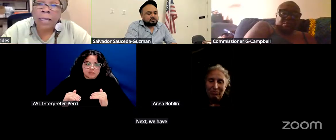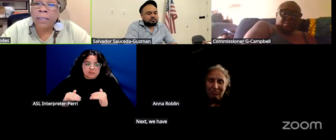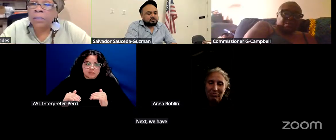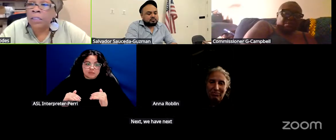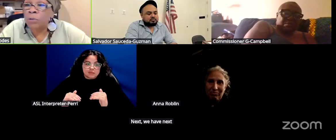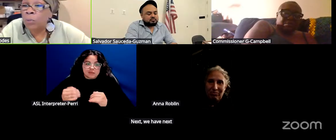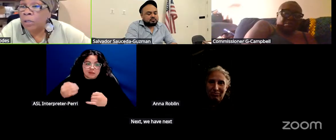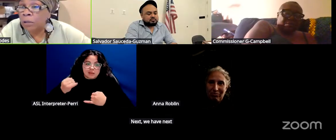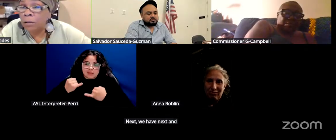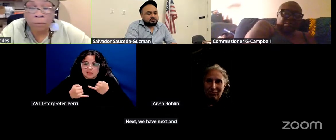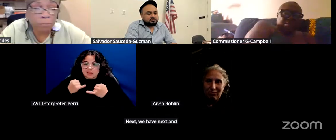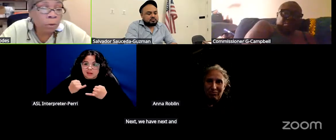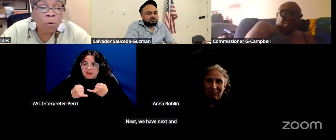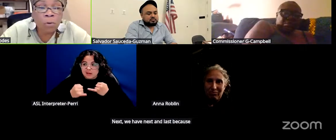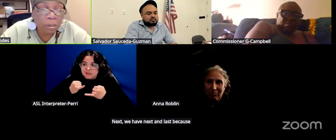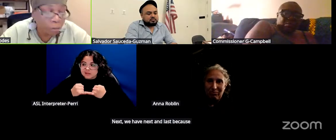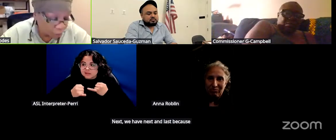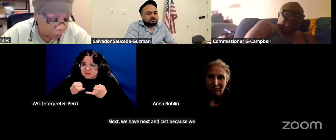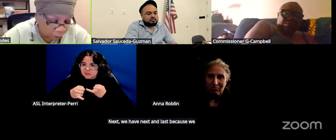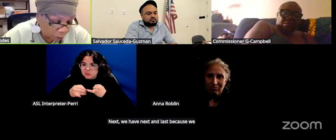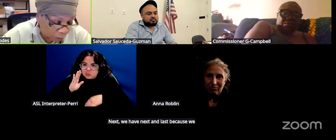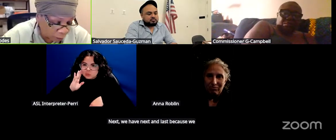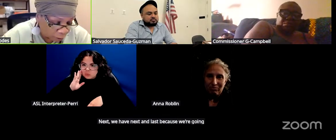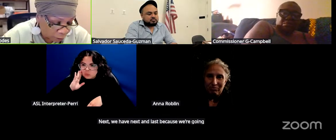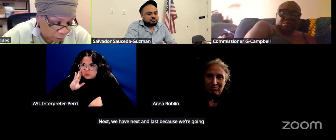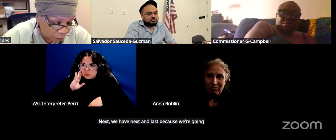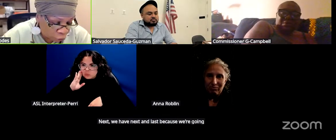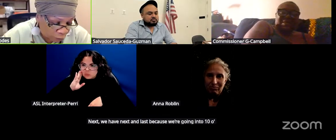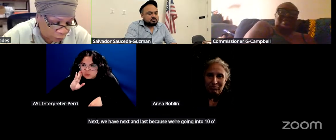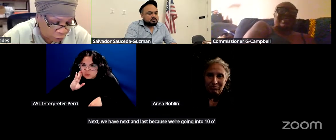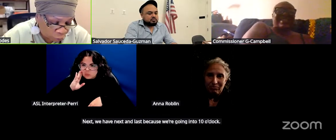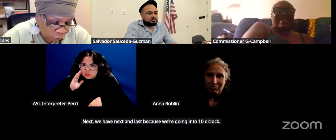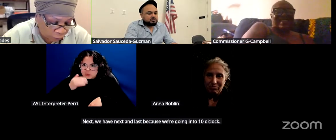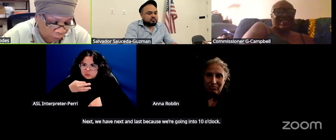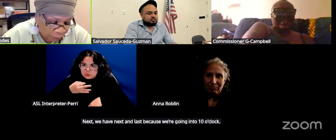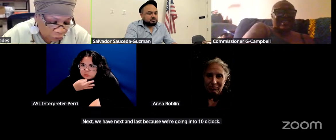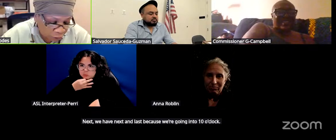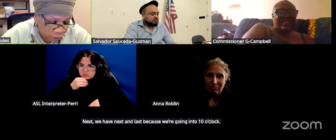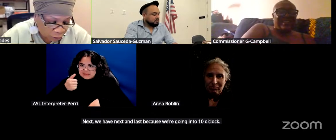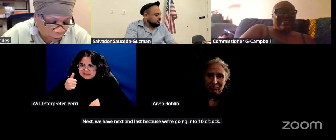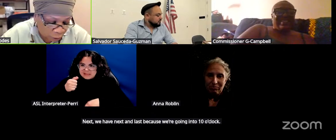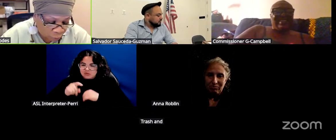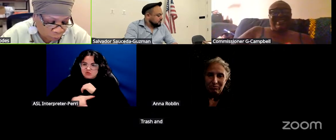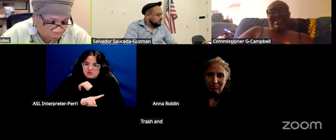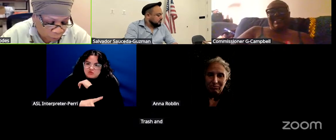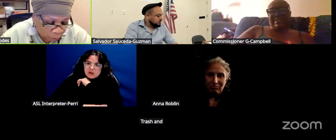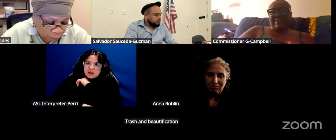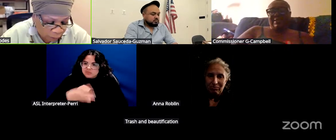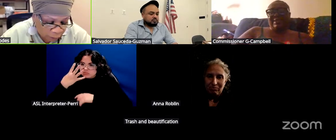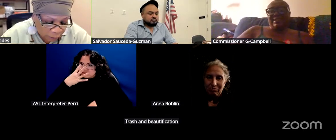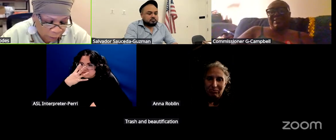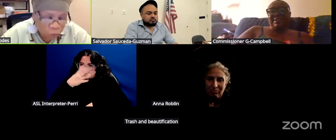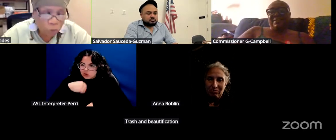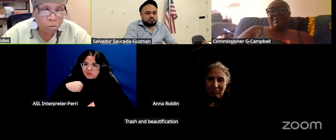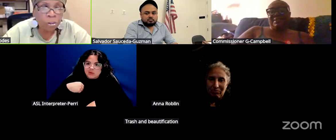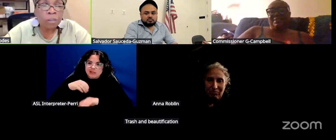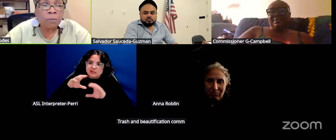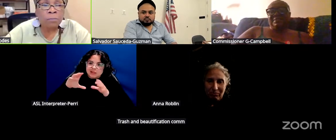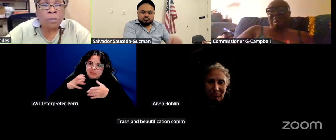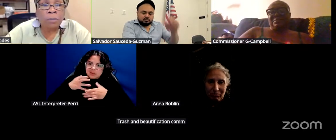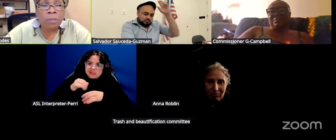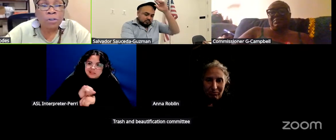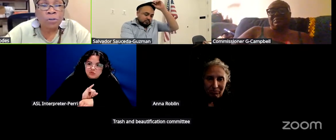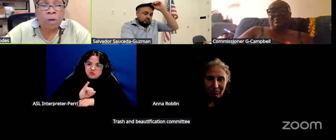and last, because we're going into 10 o'clock. Trash and Beautification Committee